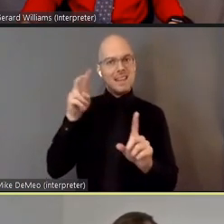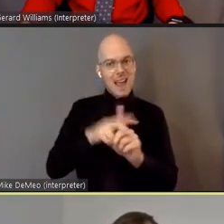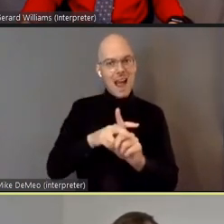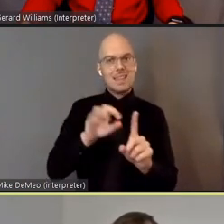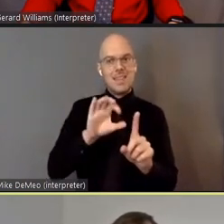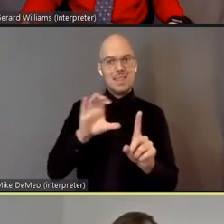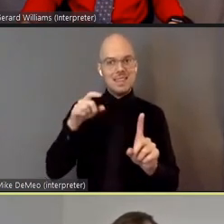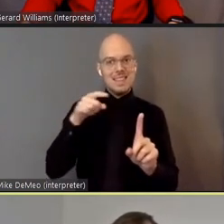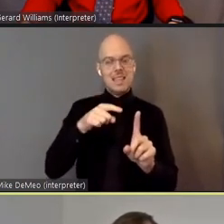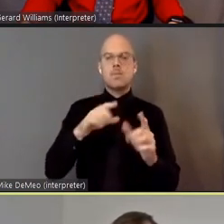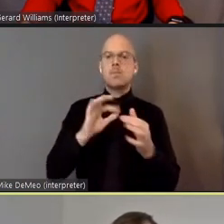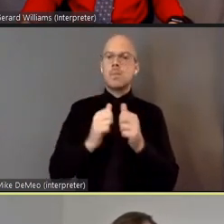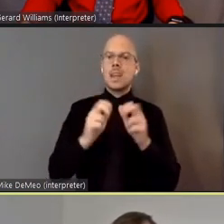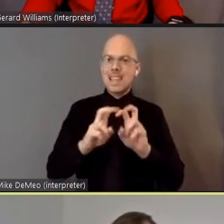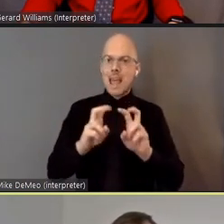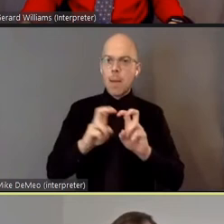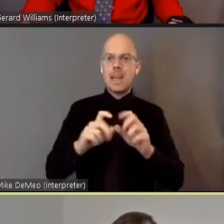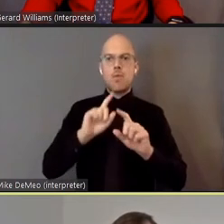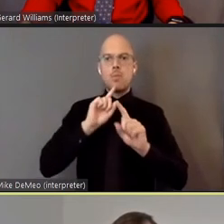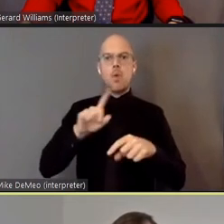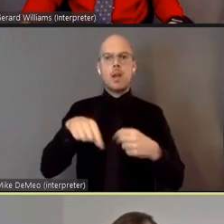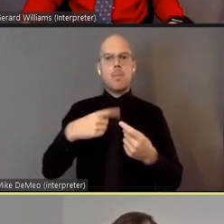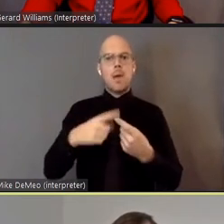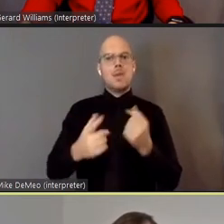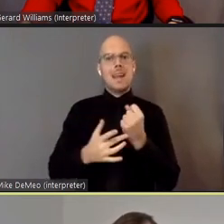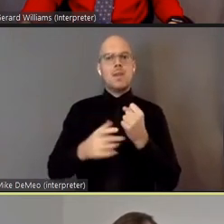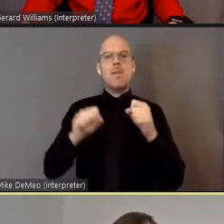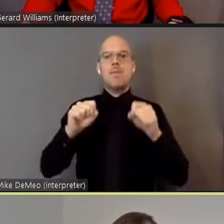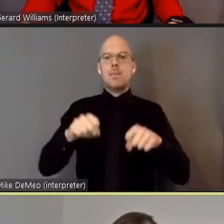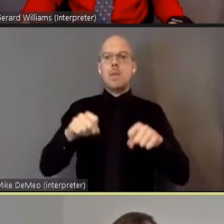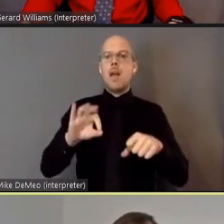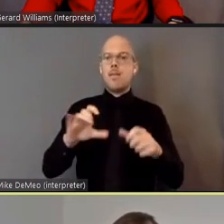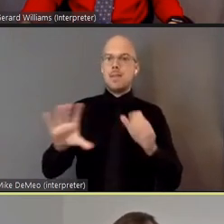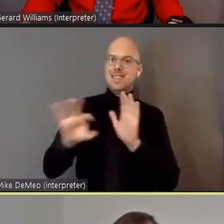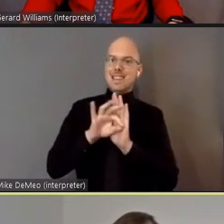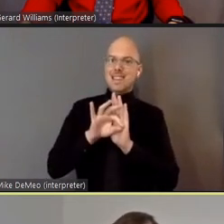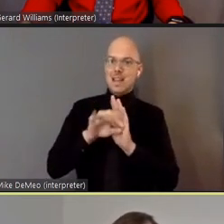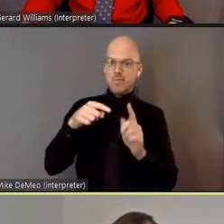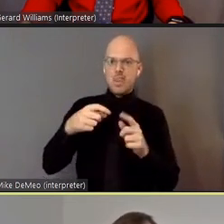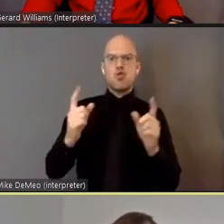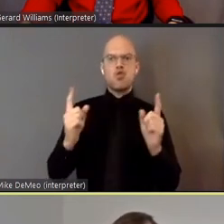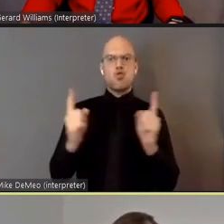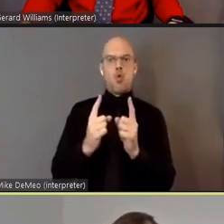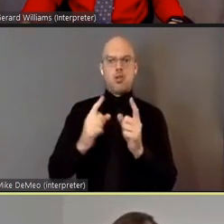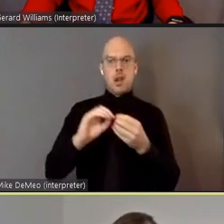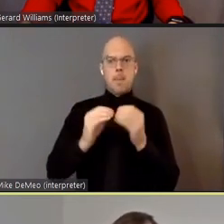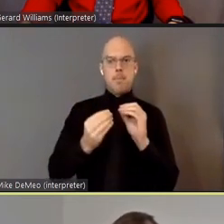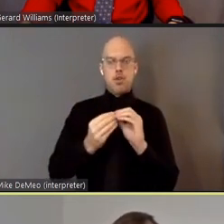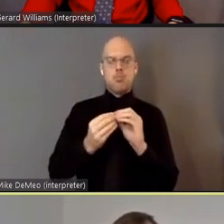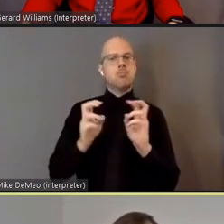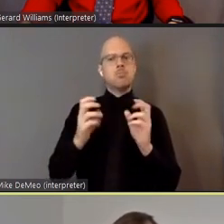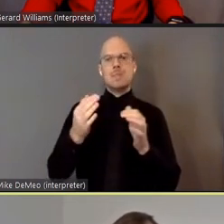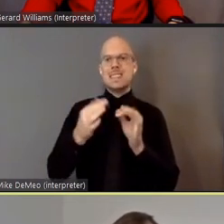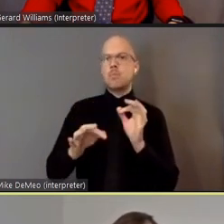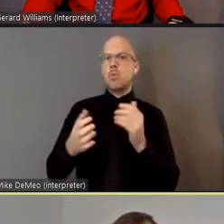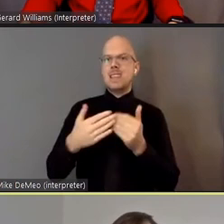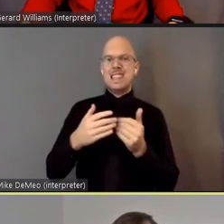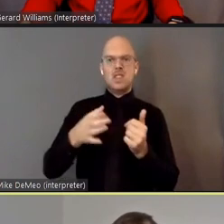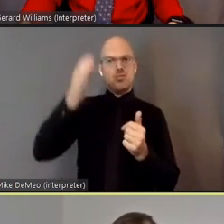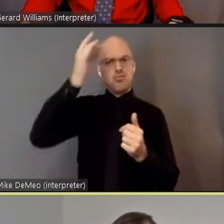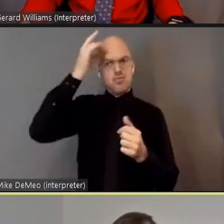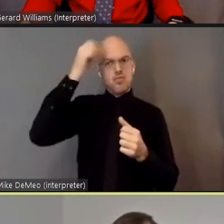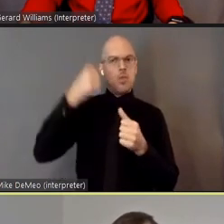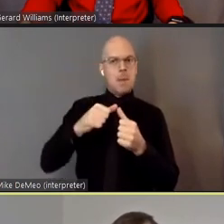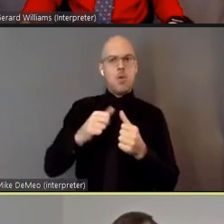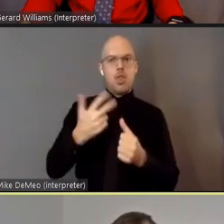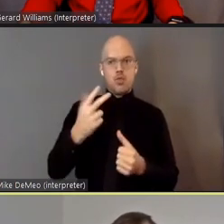with examining and reporting on the technical feasibility of designating a shorter number, a simple, easy to remember